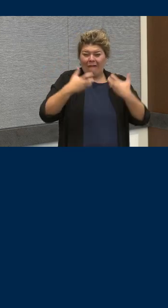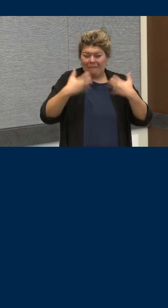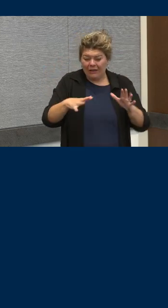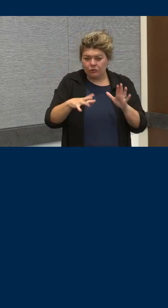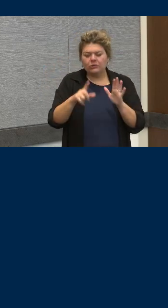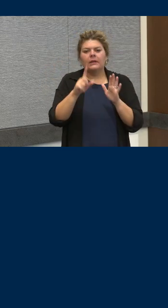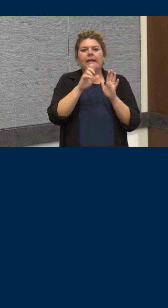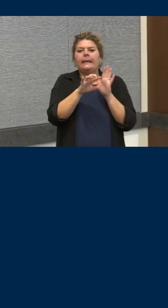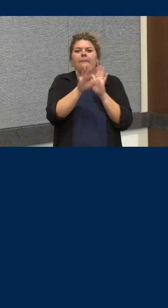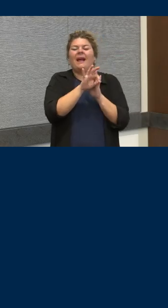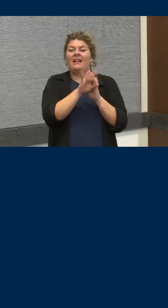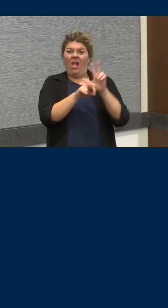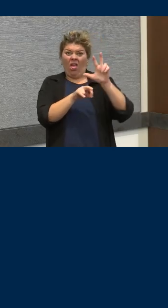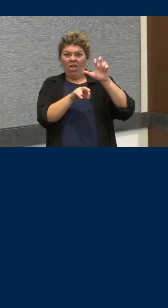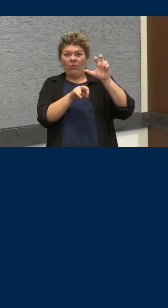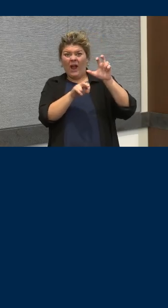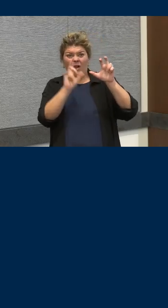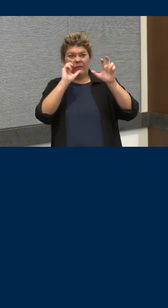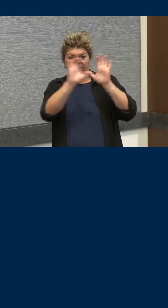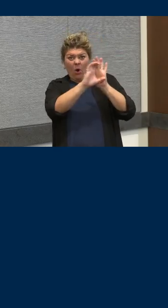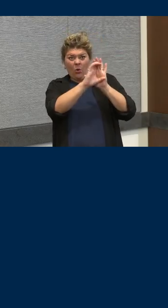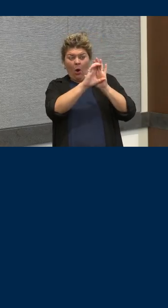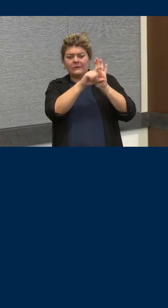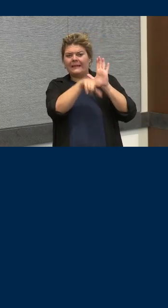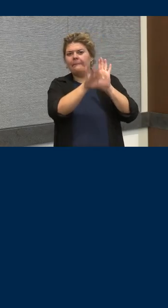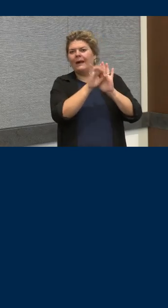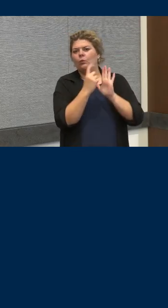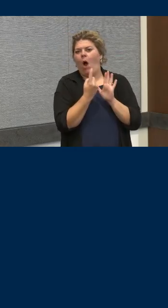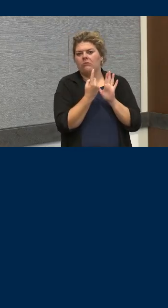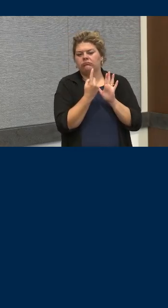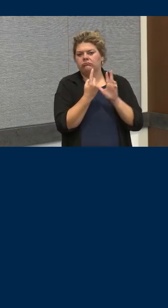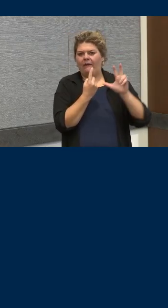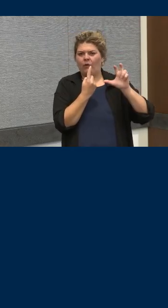only one out of every 300 shots.